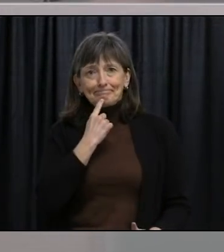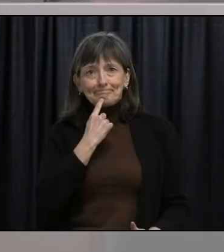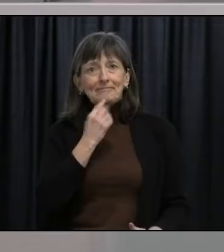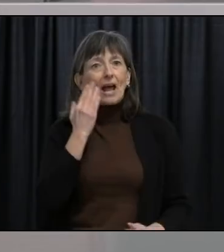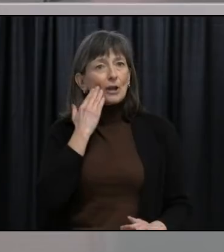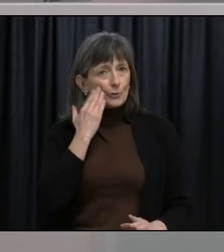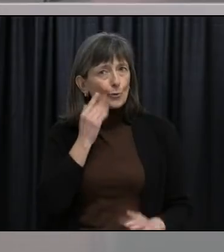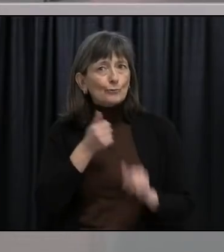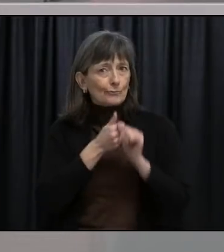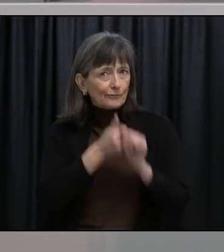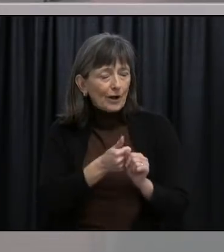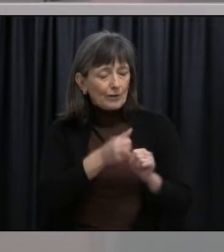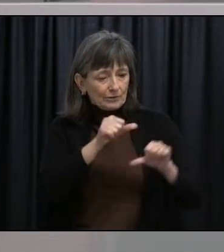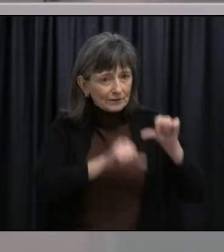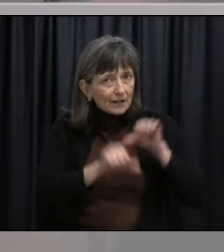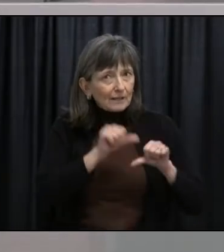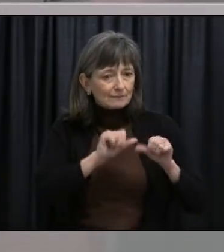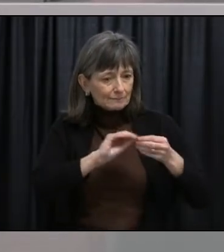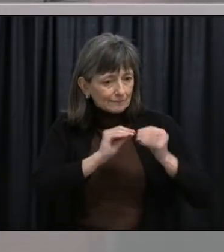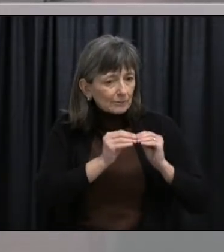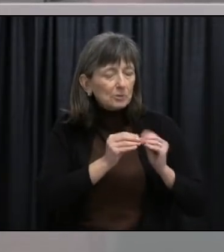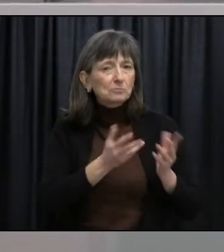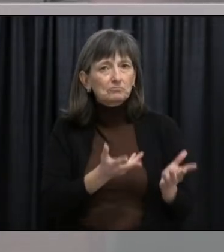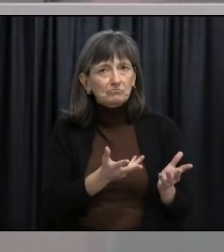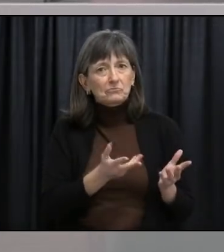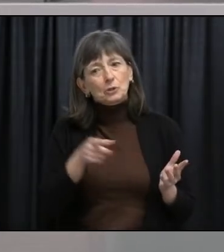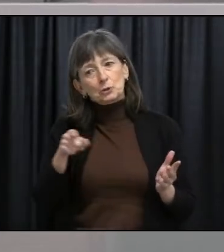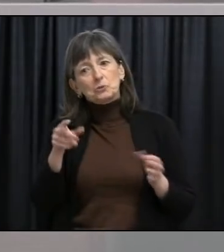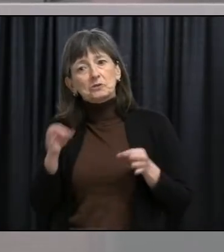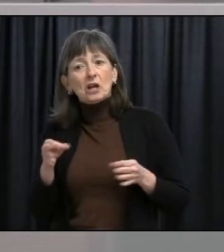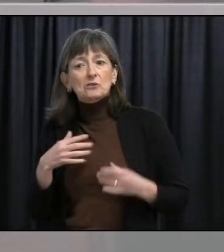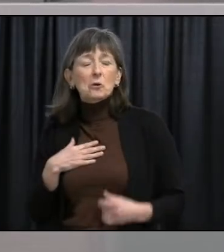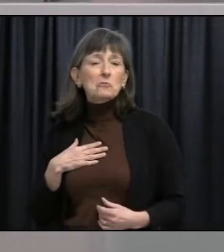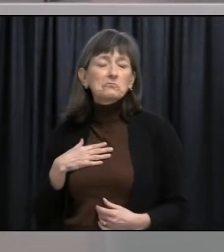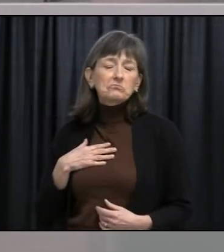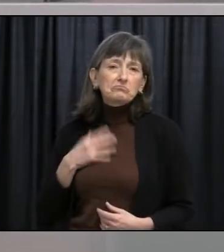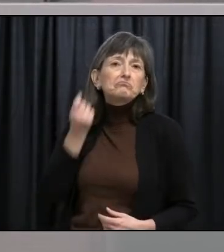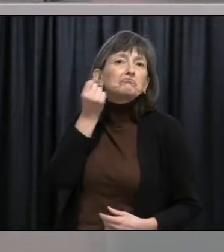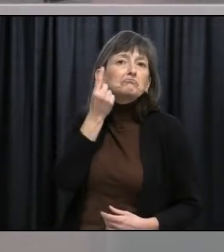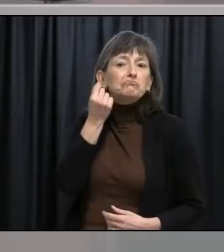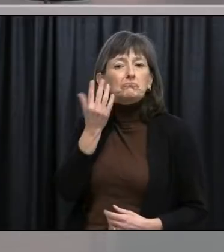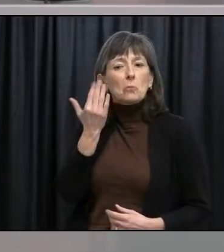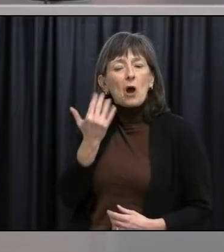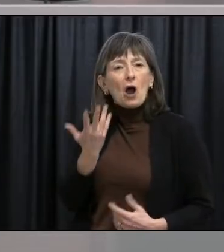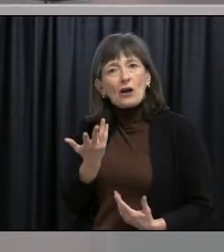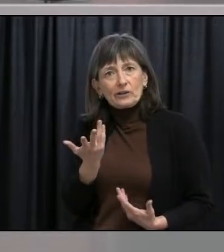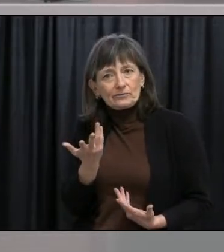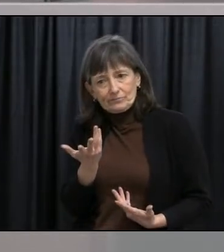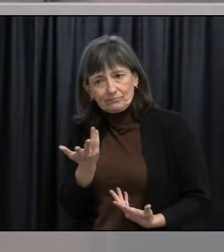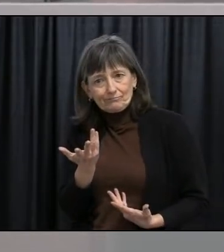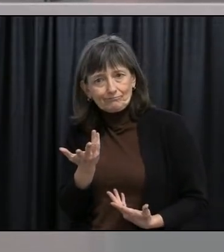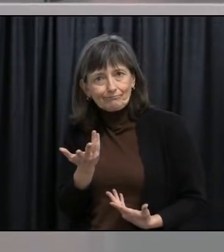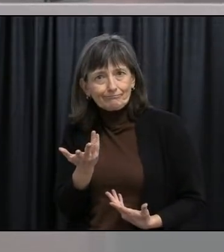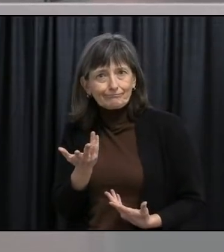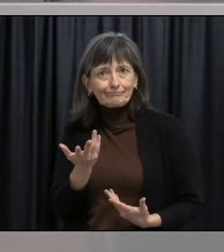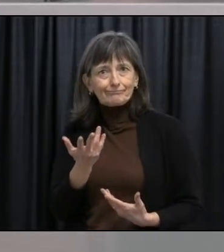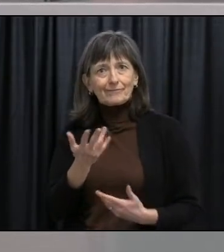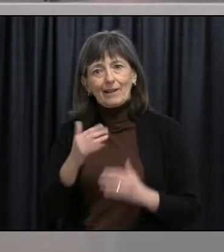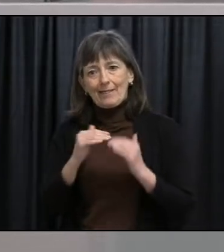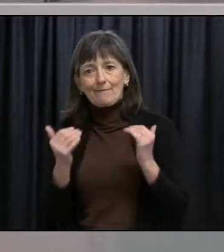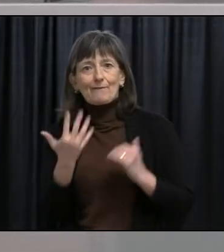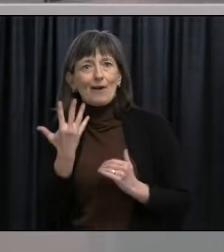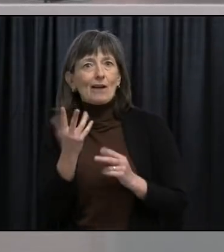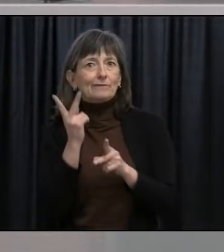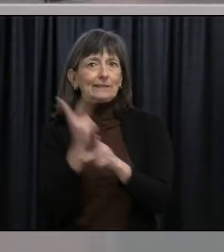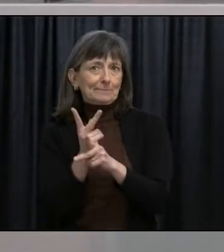science and the data that points us to those decisions, and I suppose it seems reasonable, given that any scientist would have a particular set of metrics that